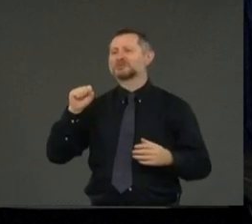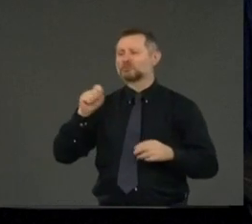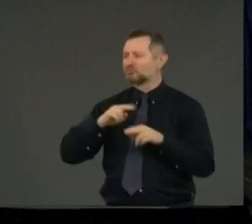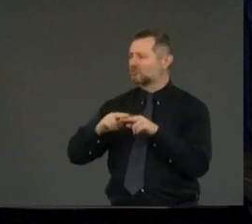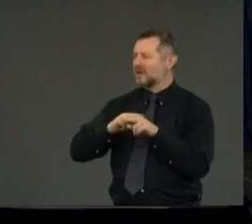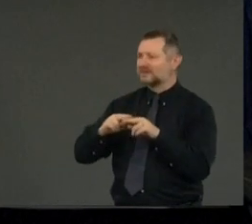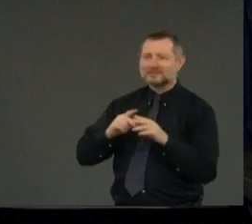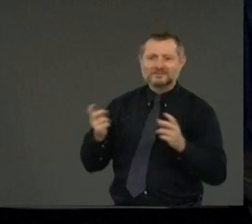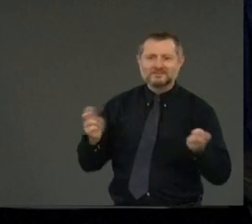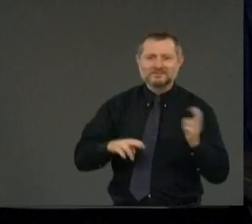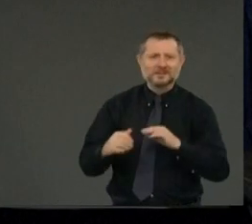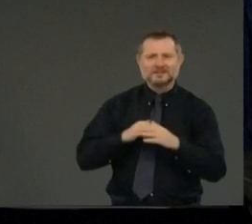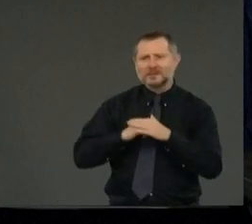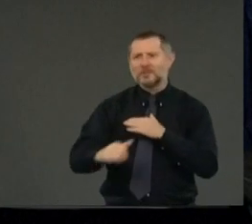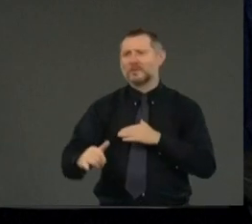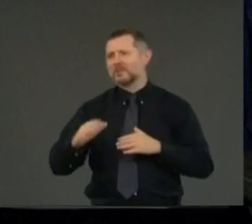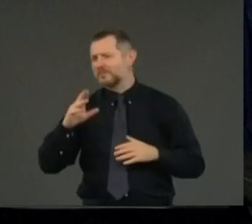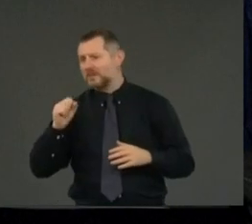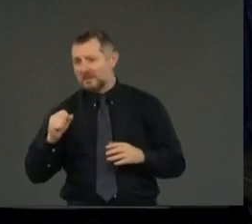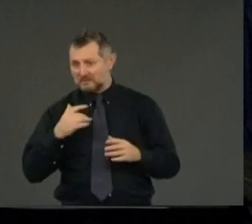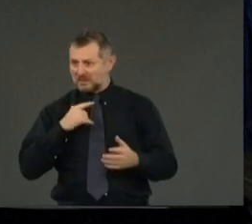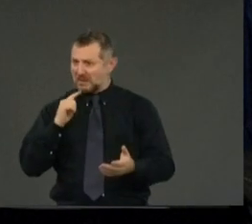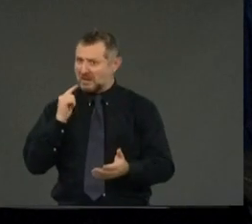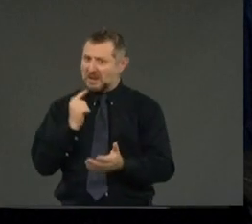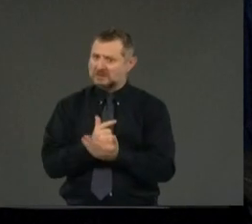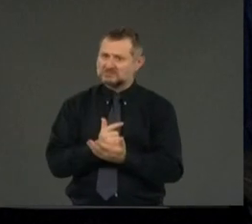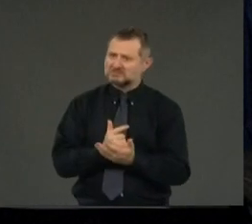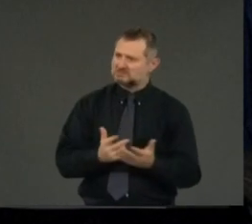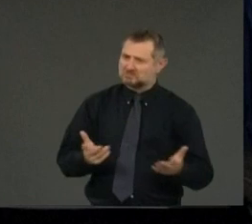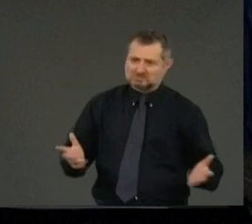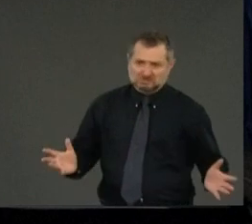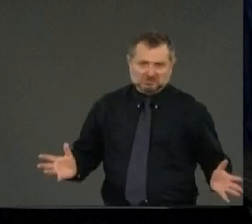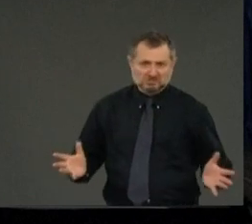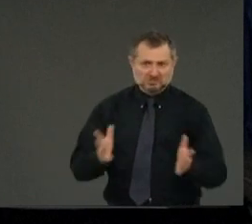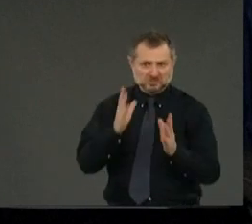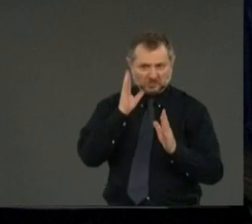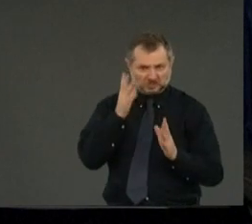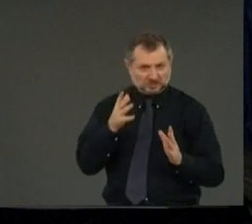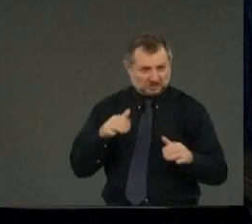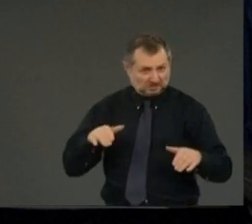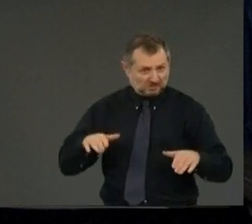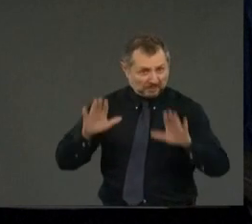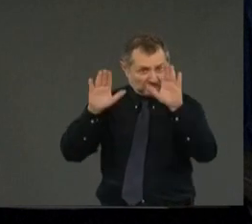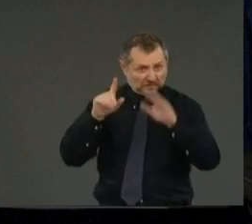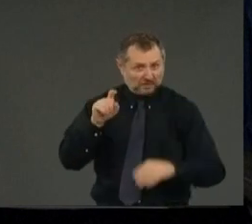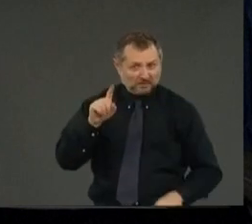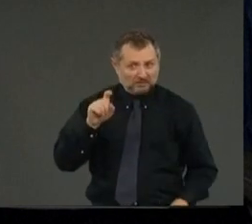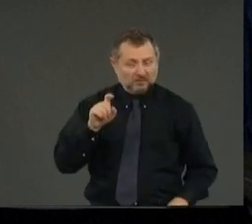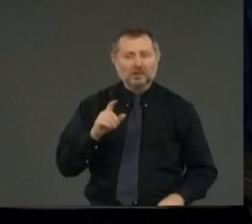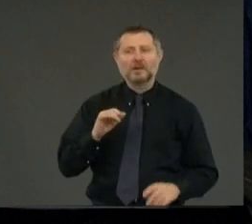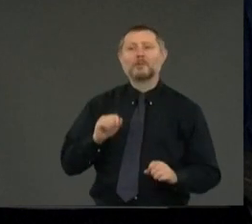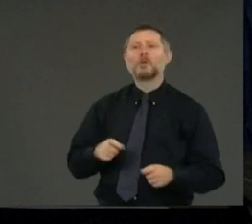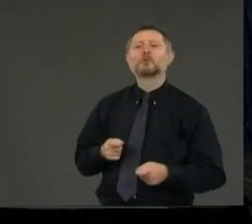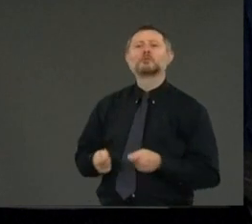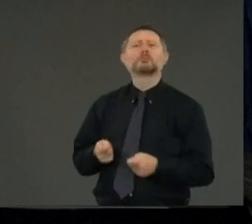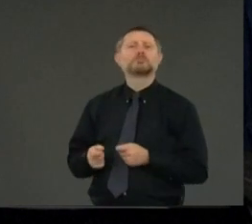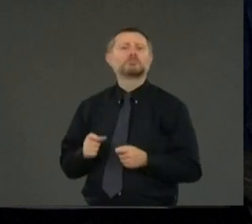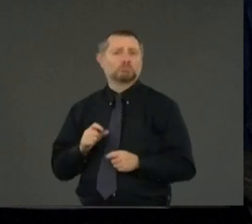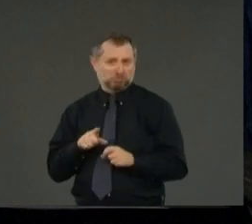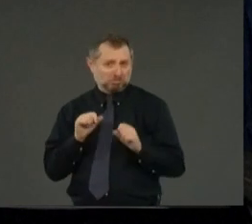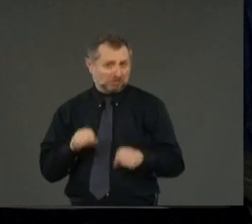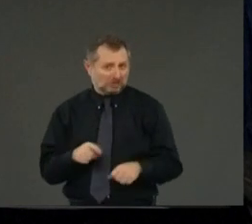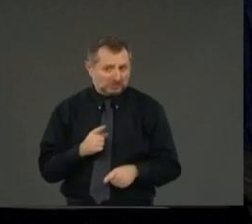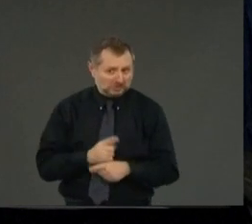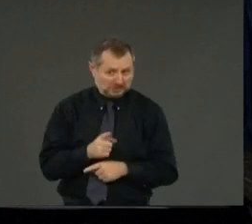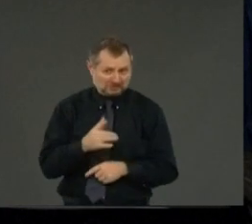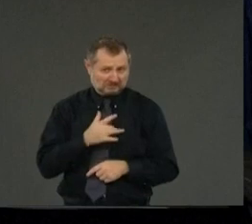it almost inevitable that there'll be some spike in cases, however manageable? Isn't it almost inevitable